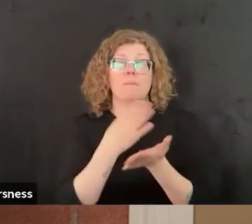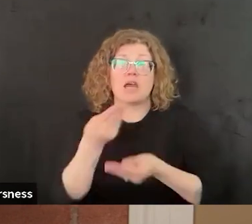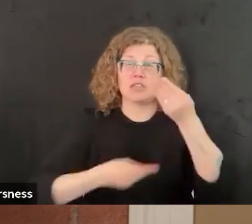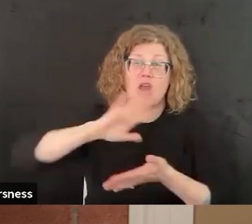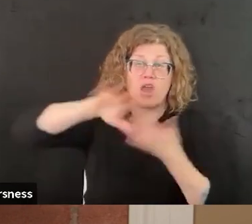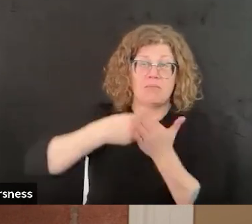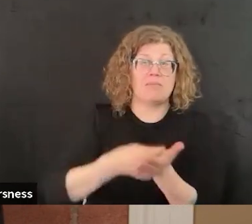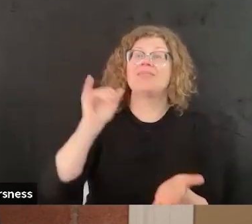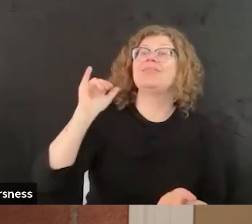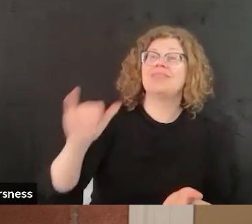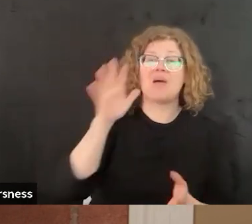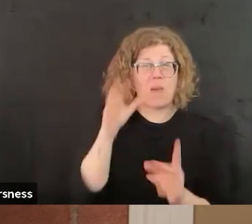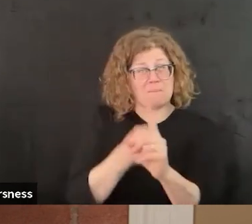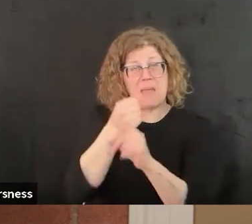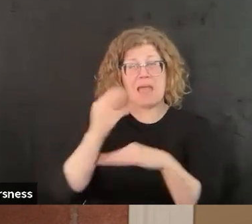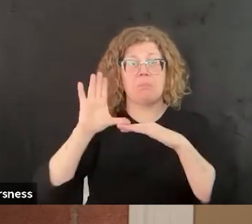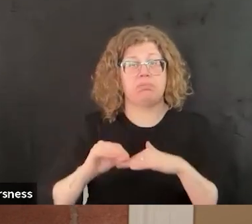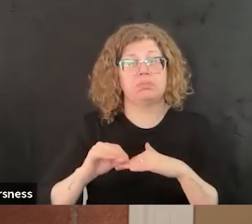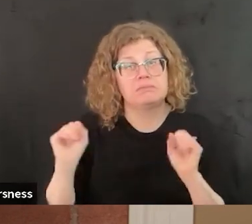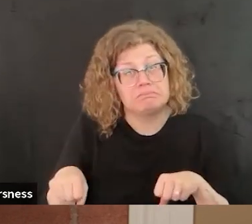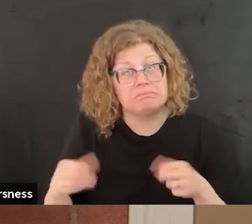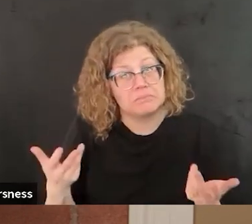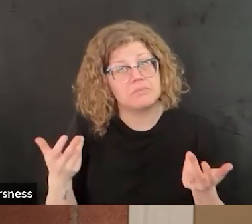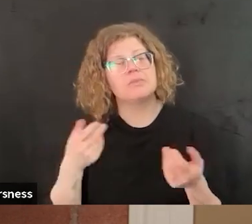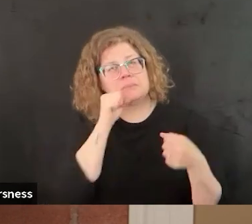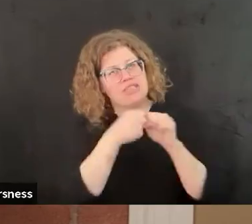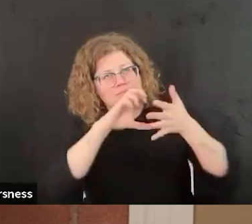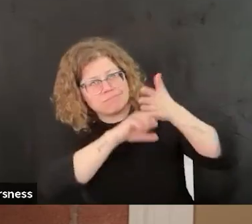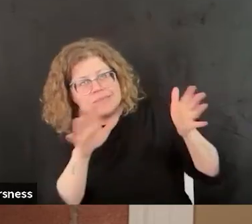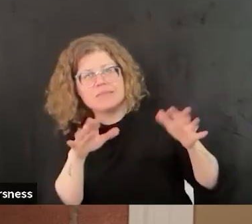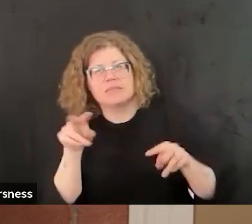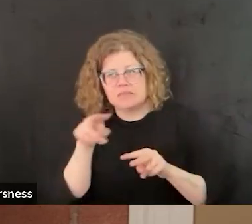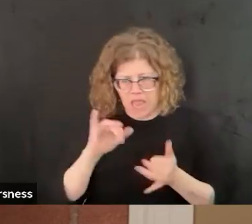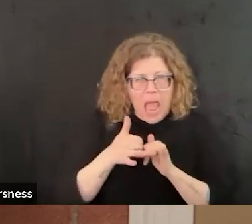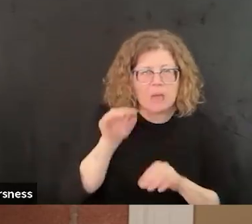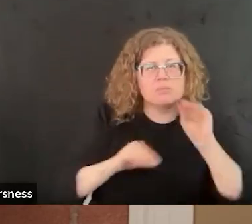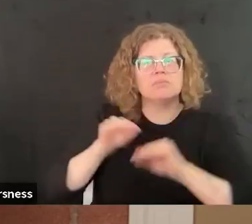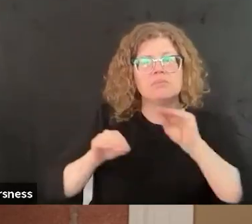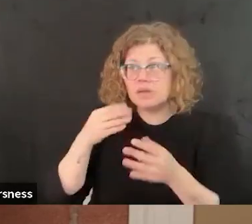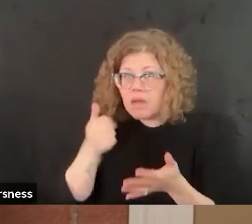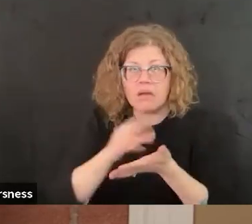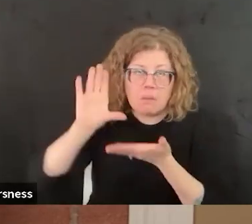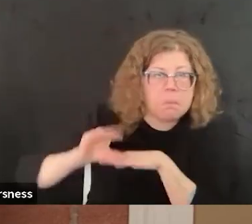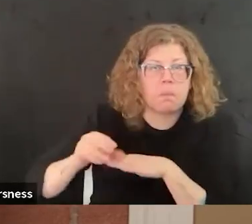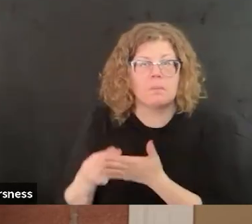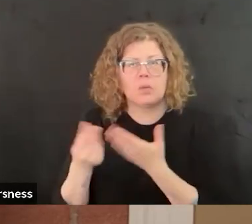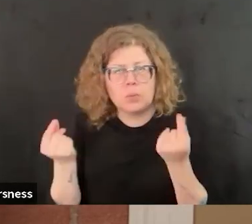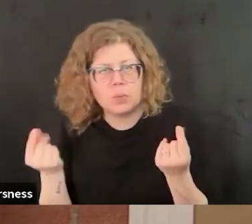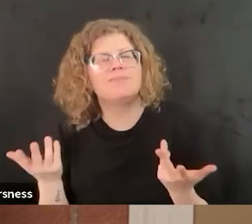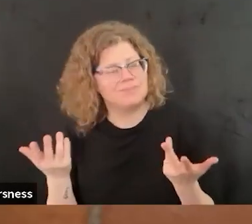areas in your budget that can move, which means that you would be the one who suffers if you don't plan your